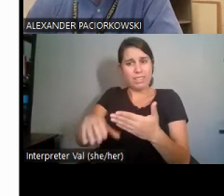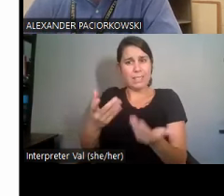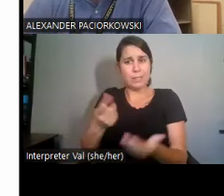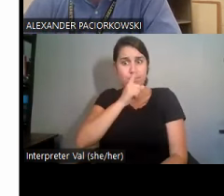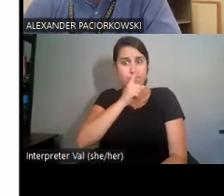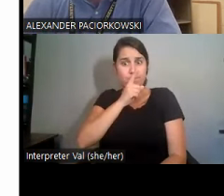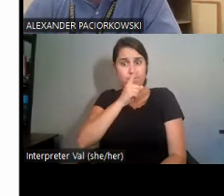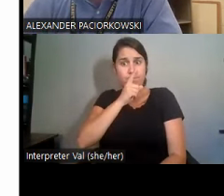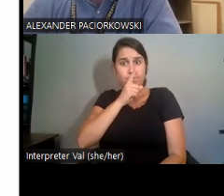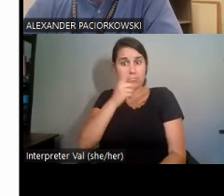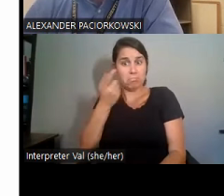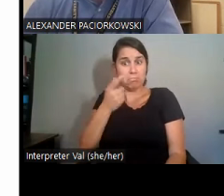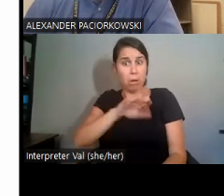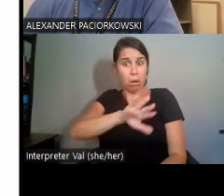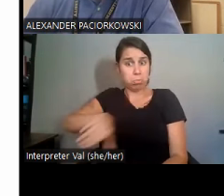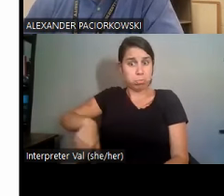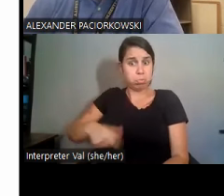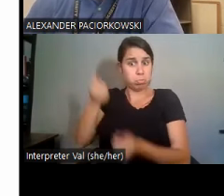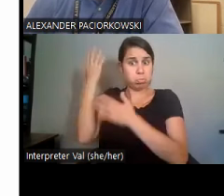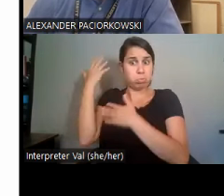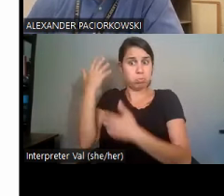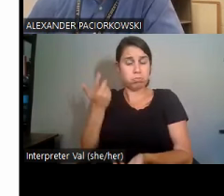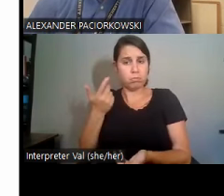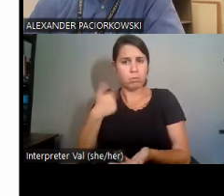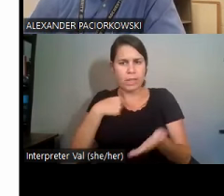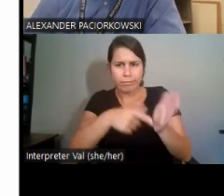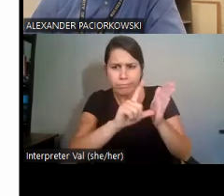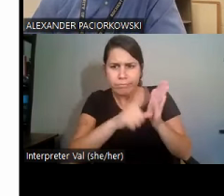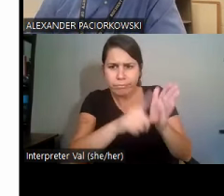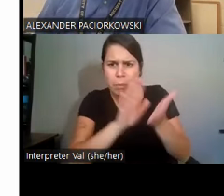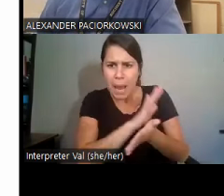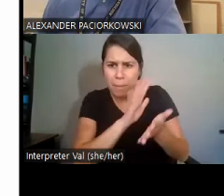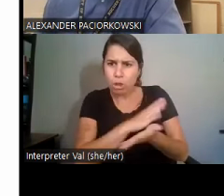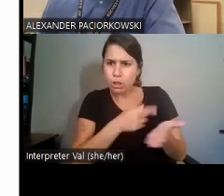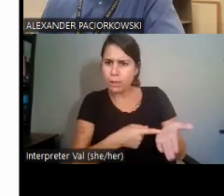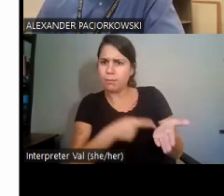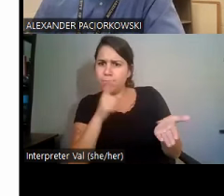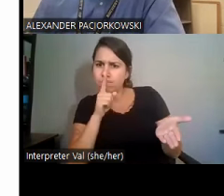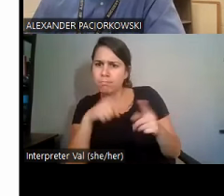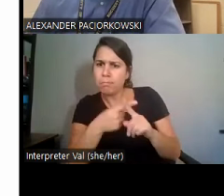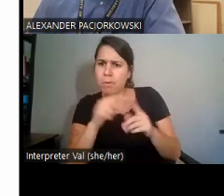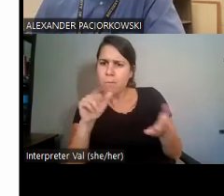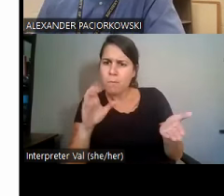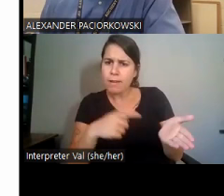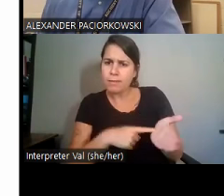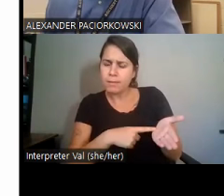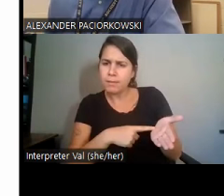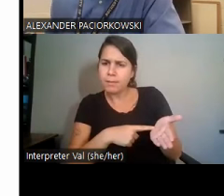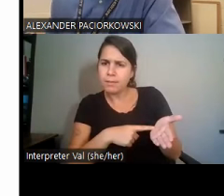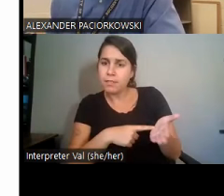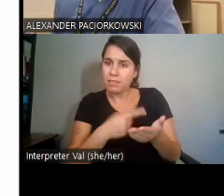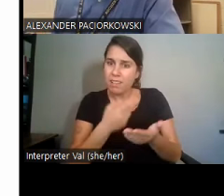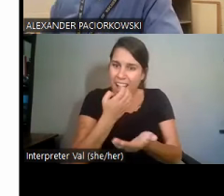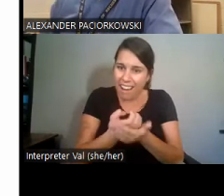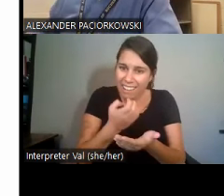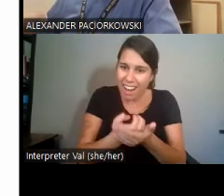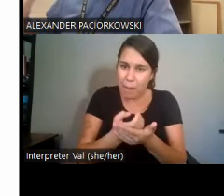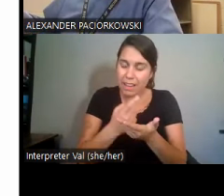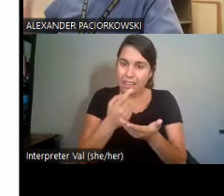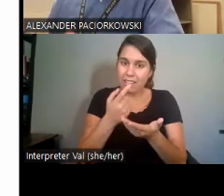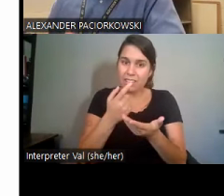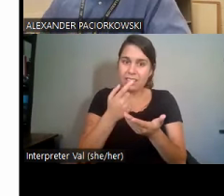altogether. And many of the papers that we've reviewed as part of this project, looking at the outcomes economically of families with children with